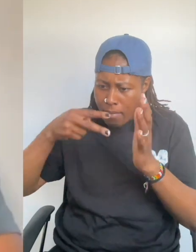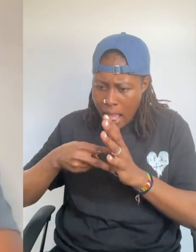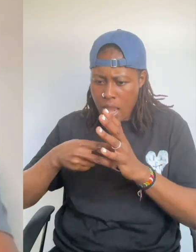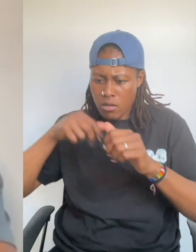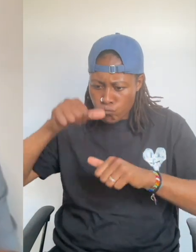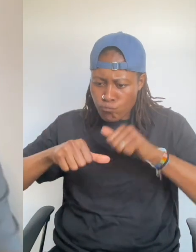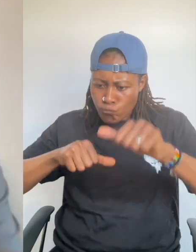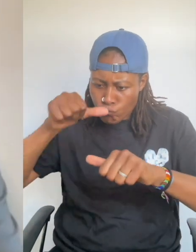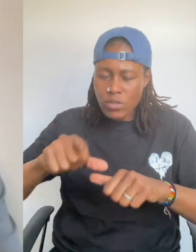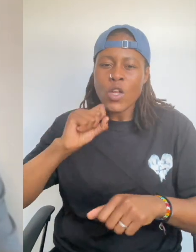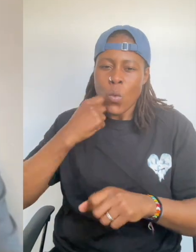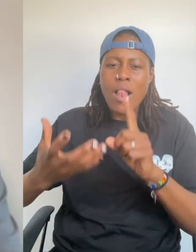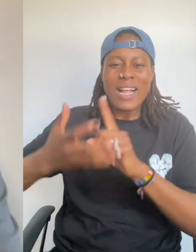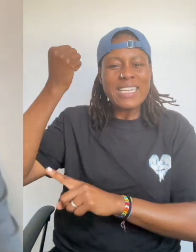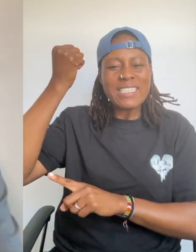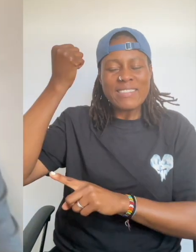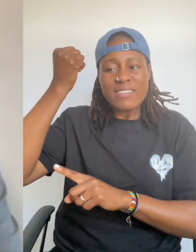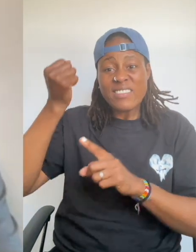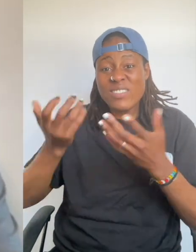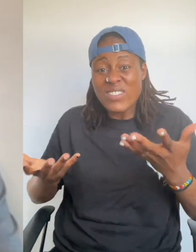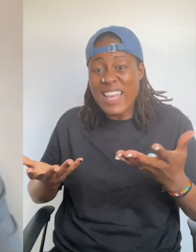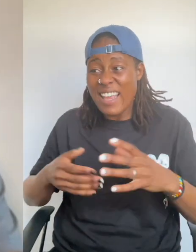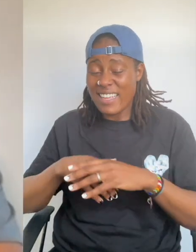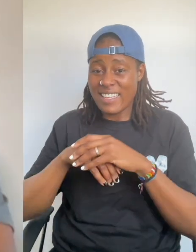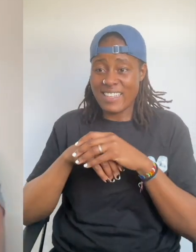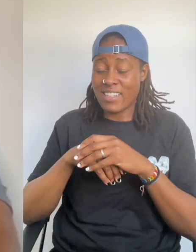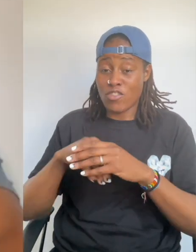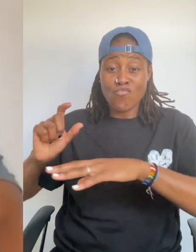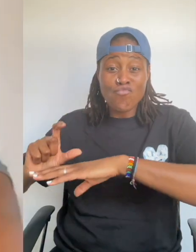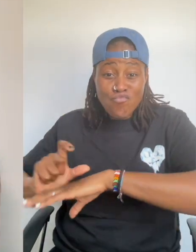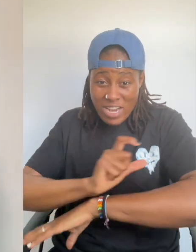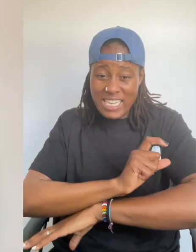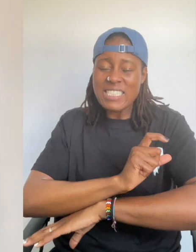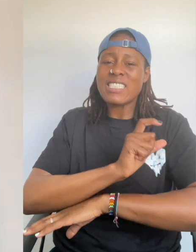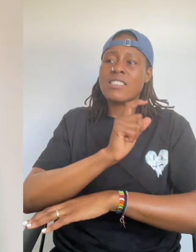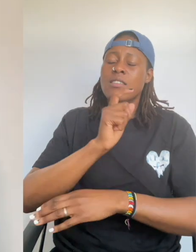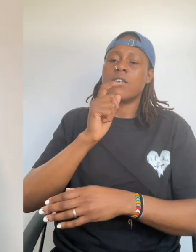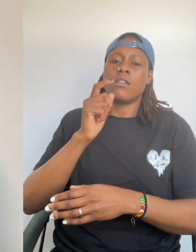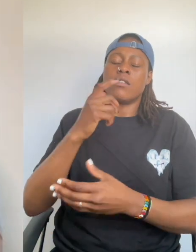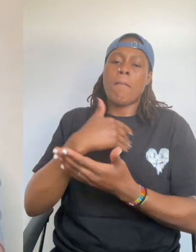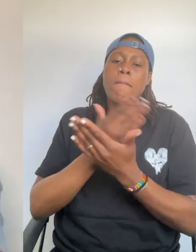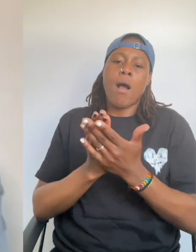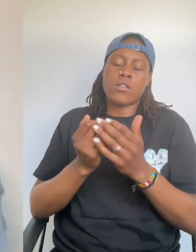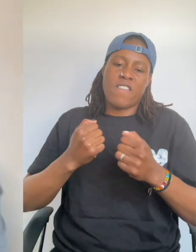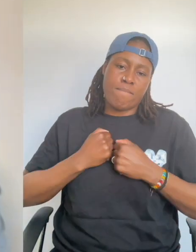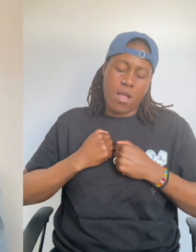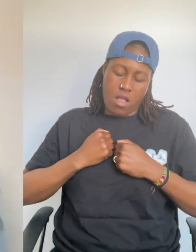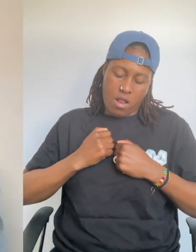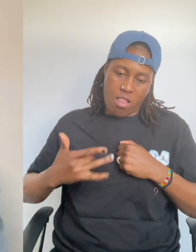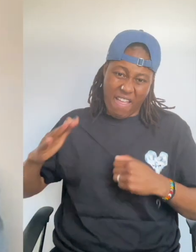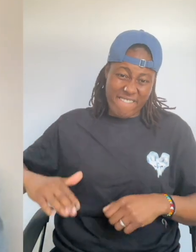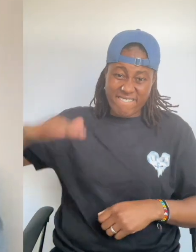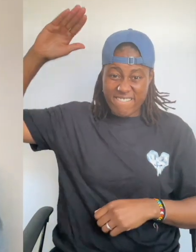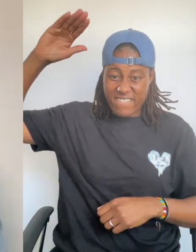step, and you'll get there. You know what I mean? So yeah, I mean, resilience is definitely something that's been a part of my whole